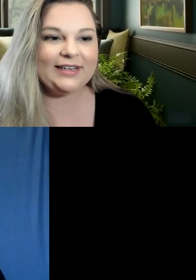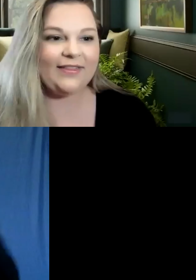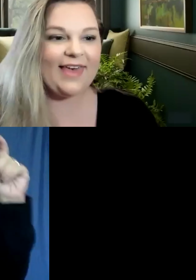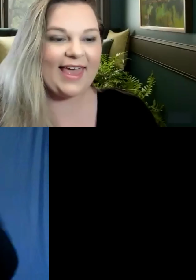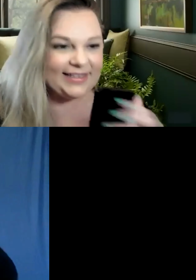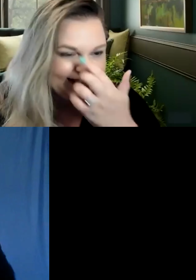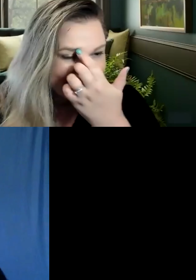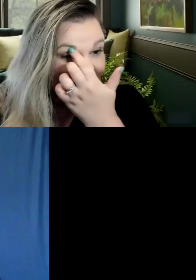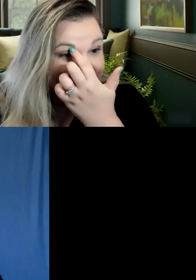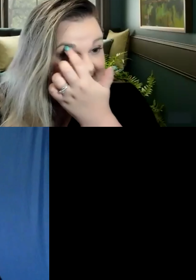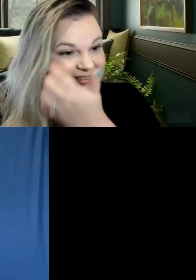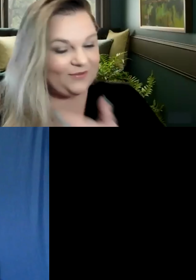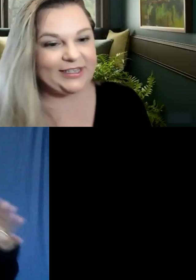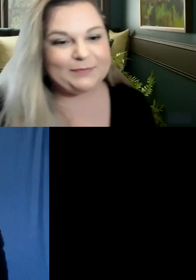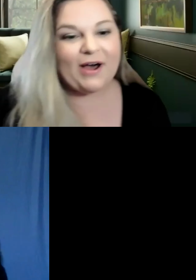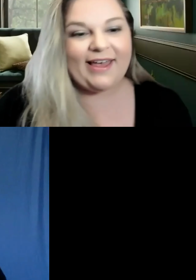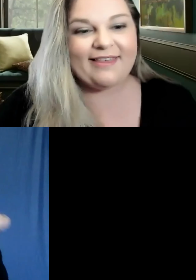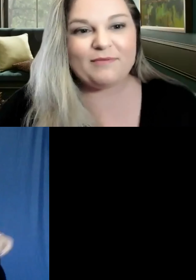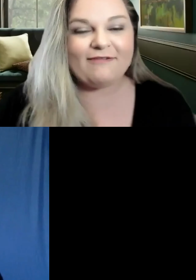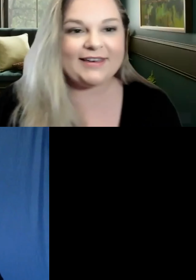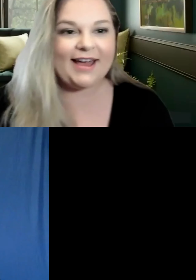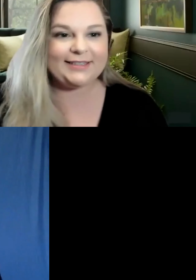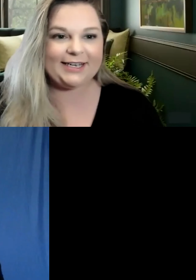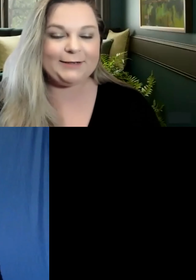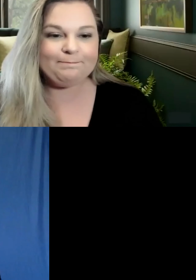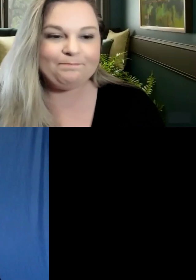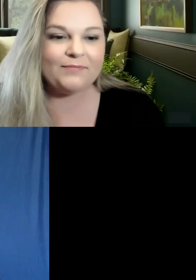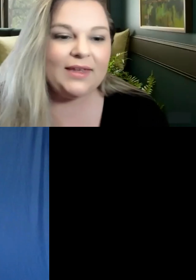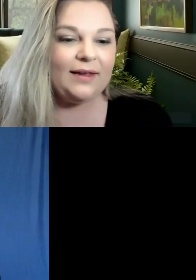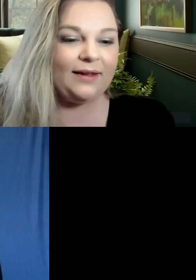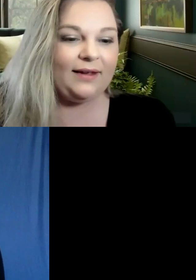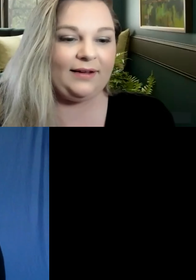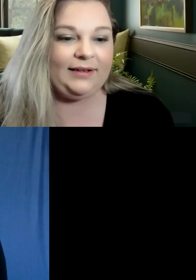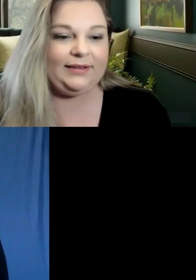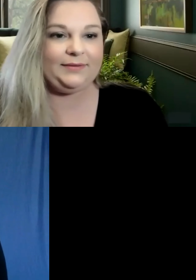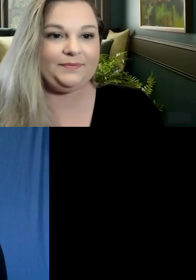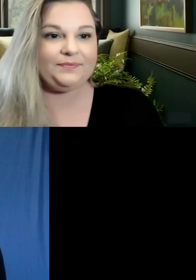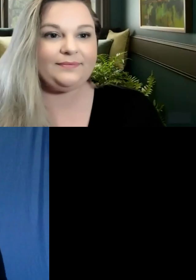other. And thanks. And Nancy, if you could spotlight, that'd be fantastic.